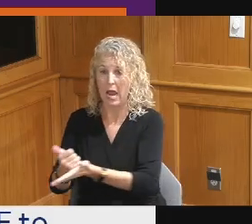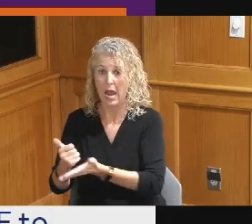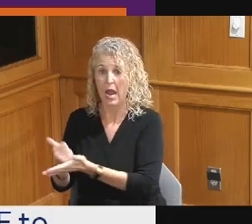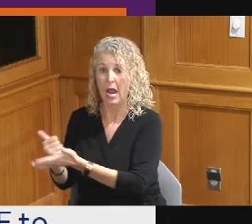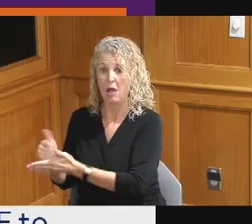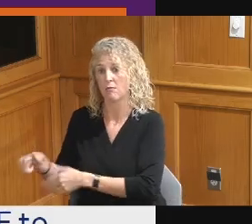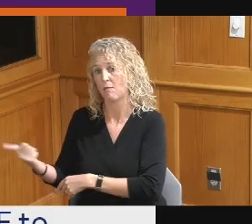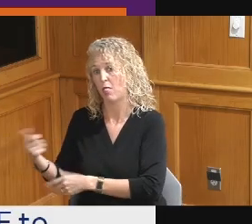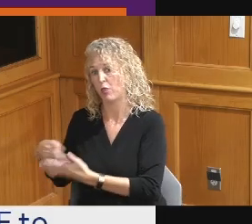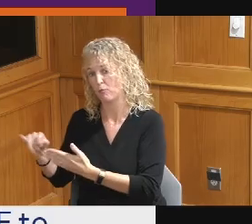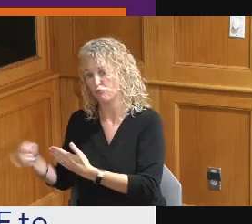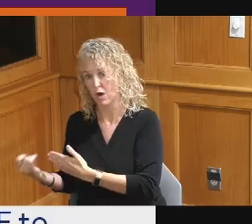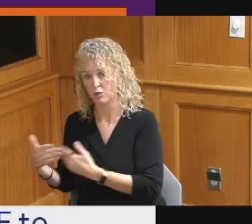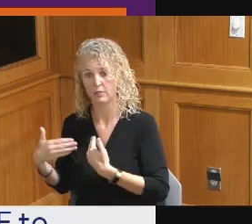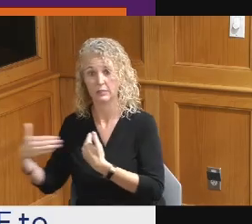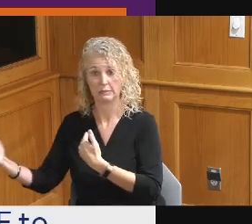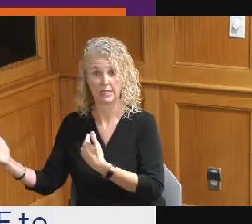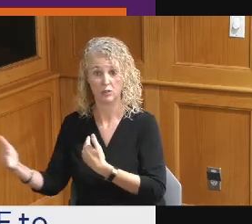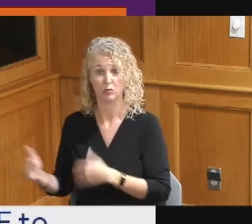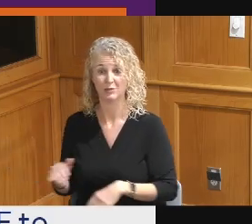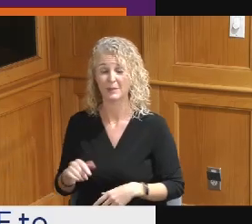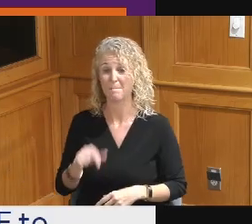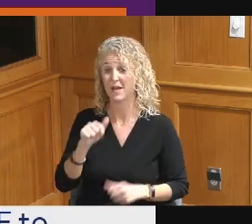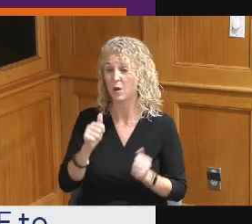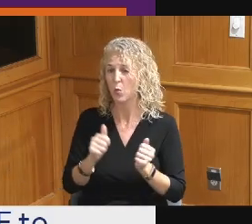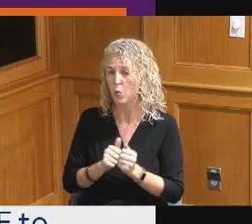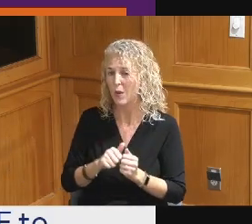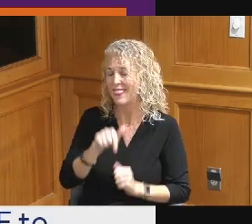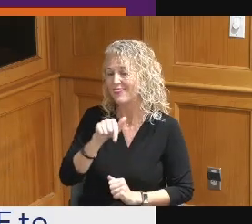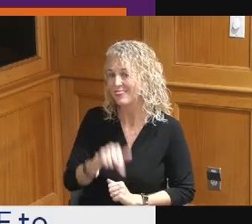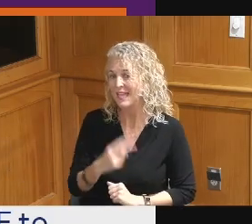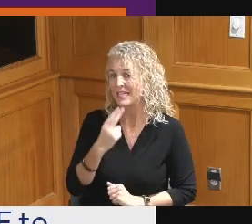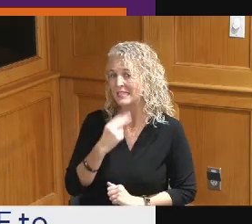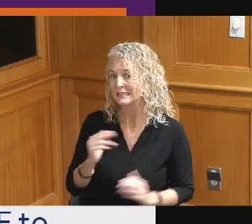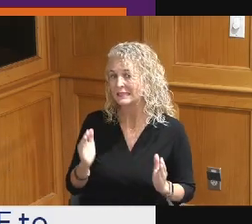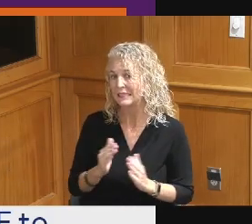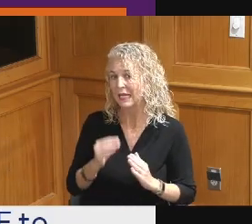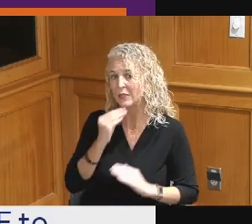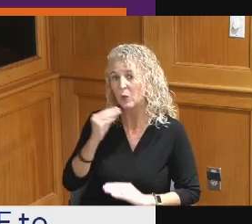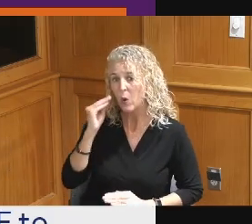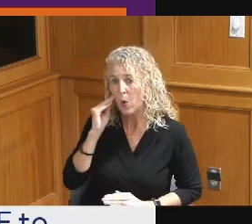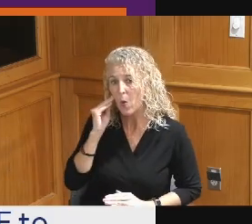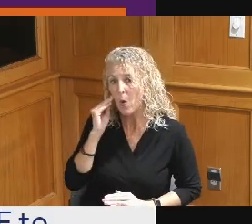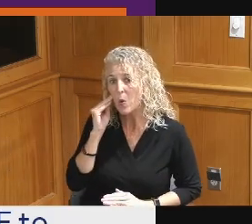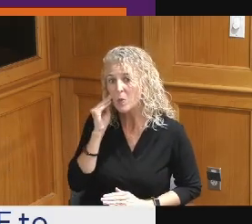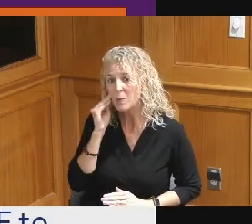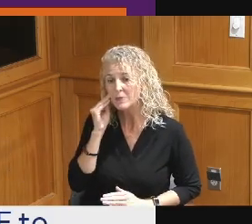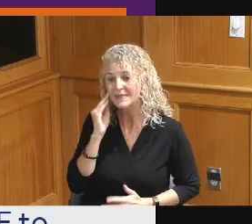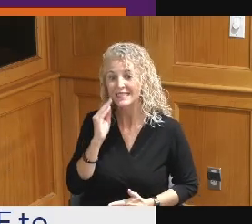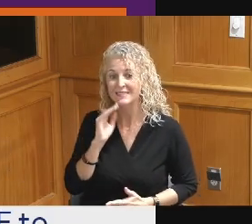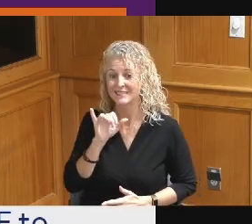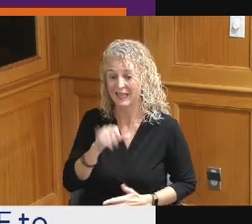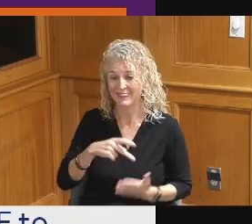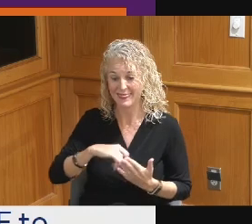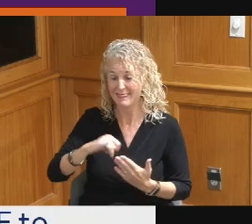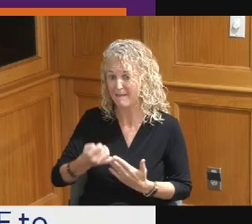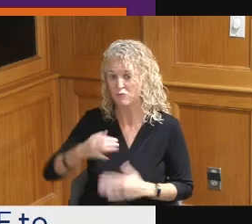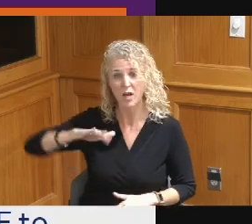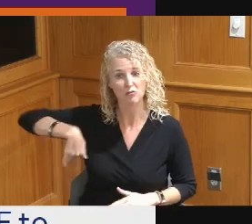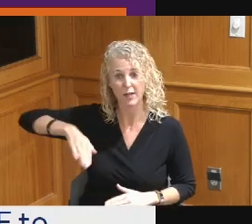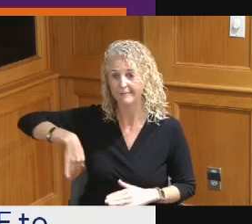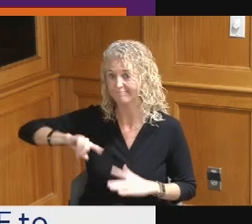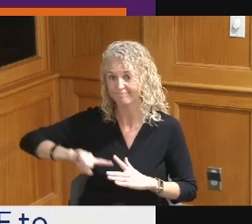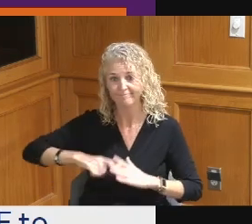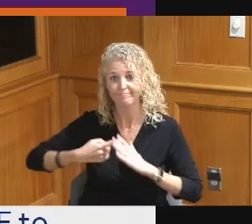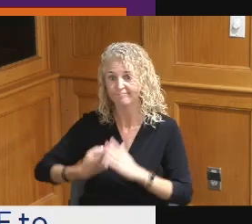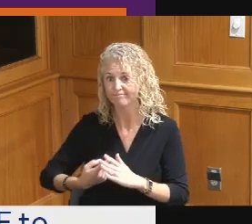match funds to opportunities. That isn't really the case with tiny homes, right? The idea was like, can we help spur this? Can we help spur this type of